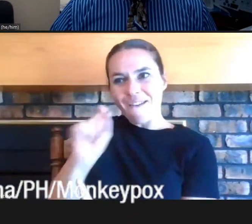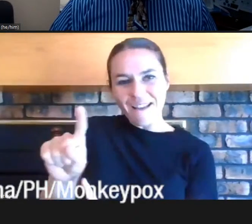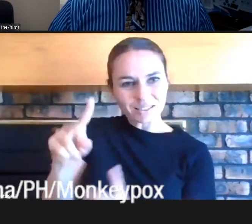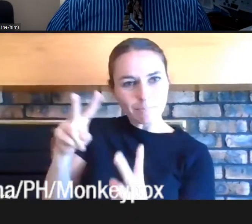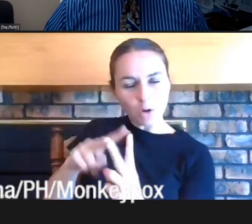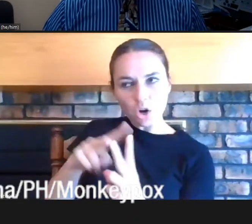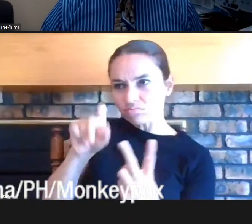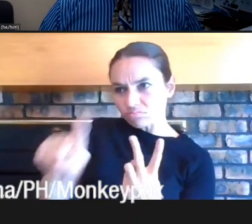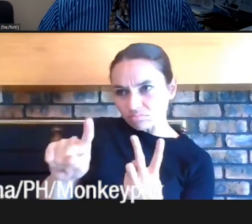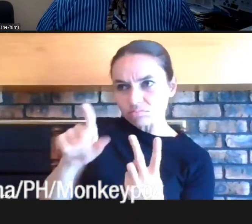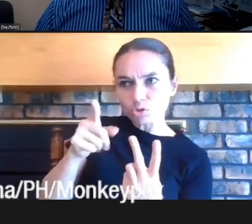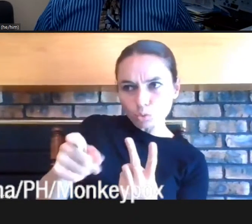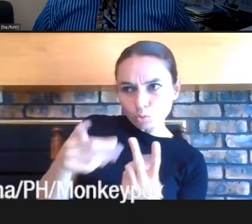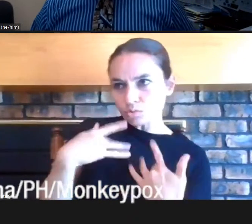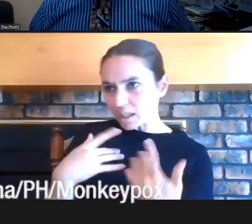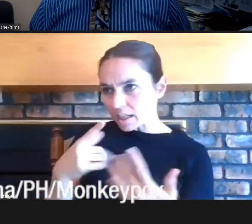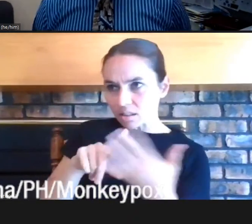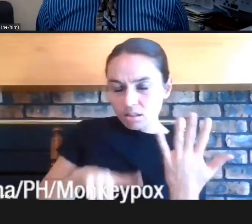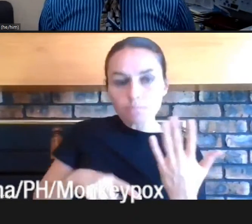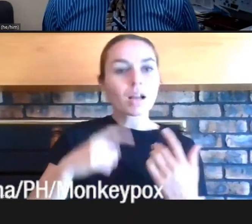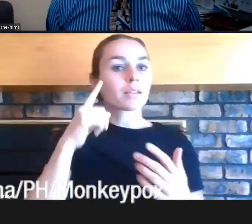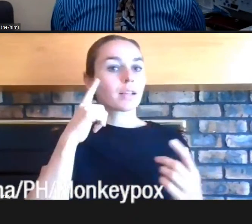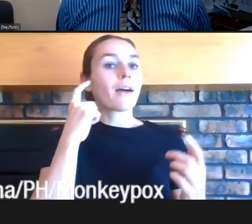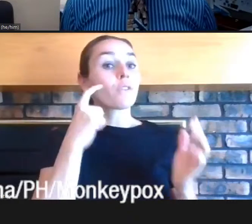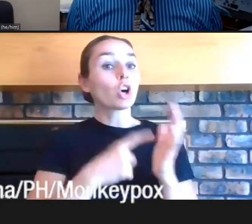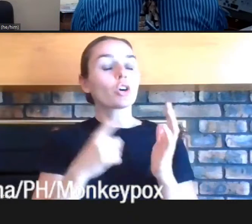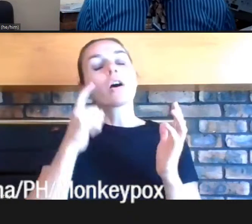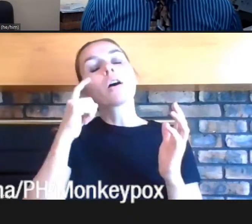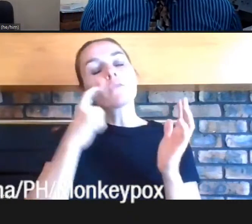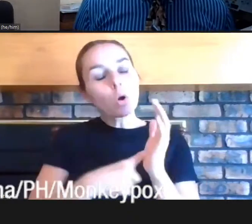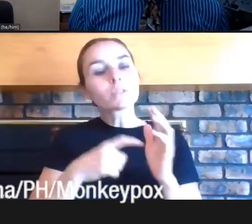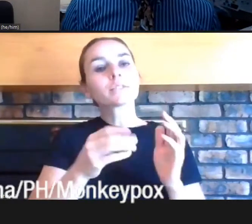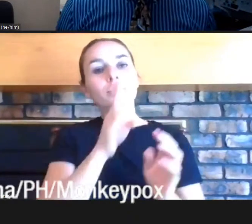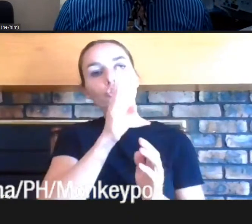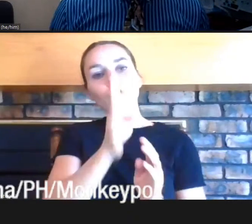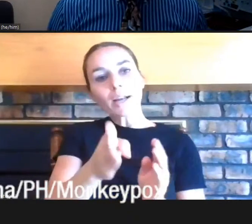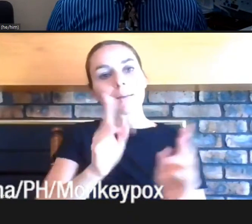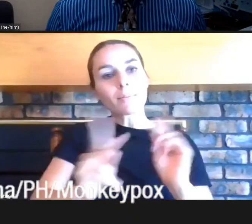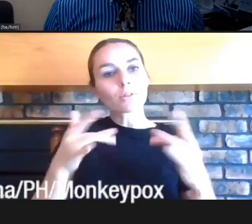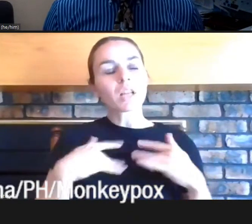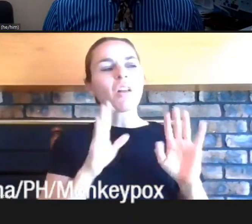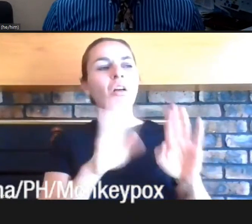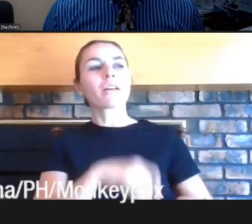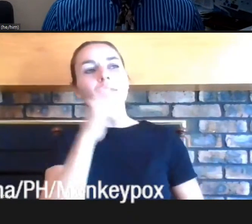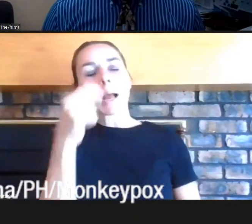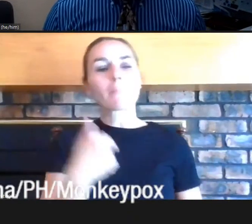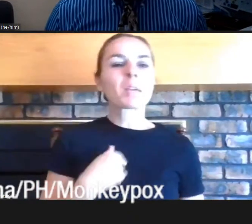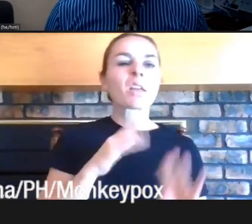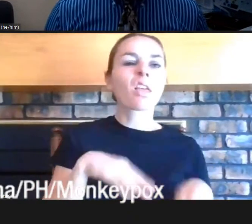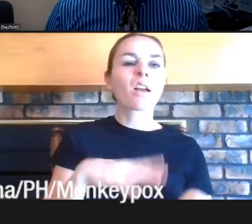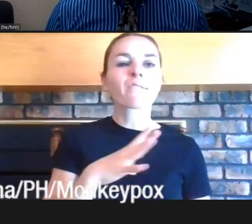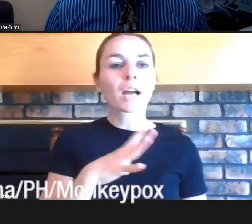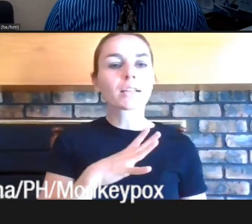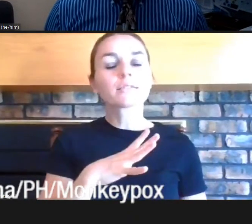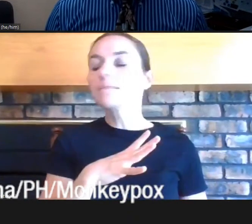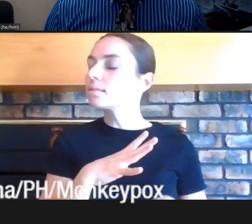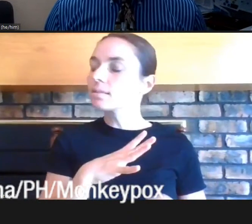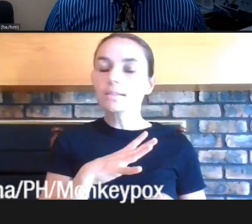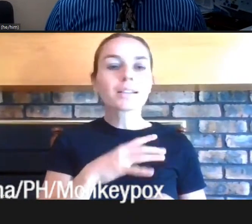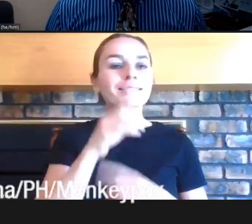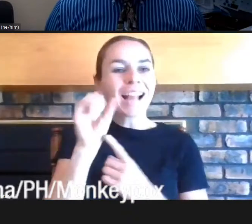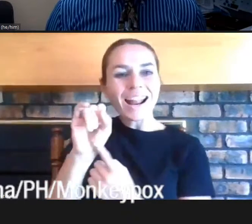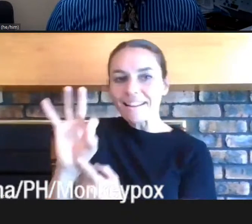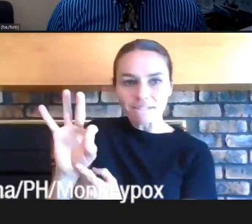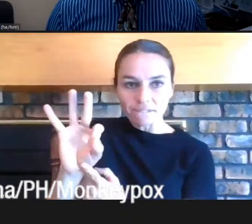to worry about it because it doesn't affect them. At this point, it is not an if, but a when it will start affecting other